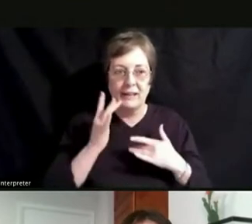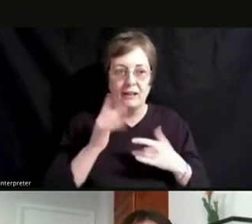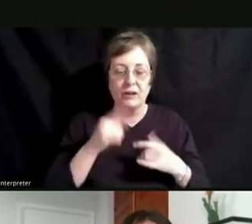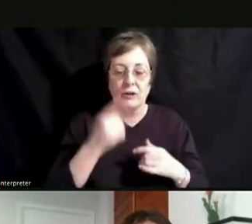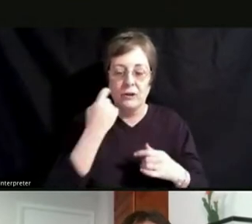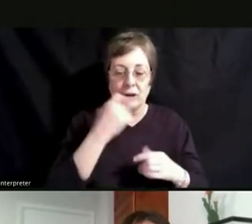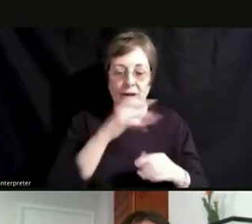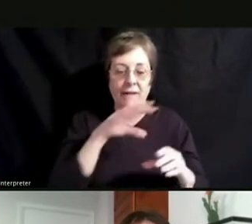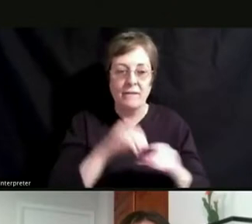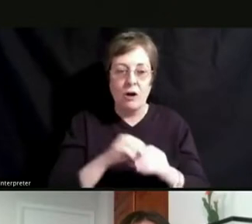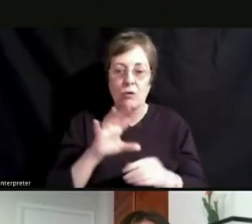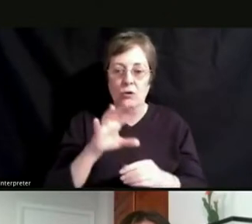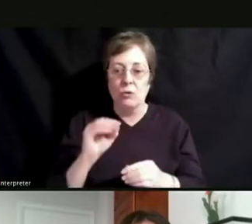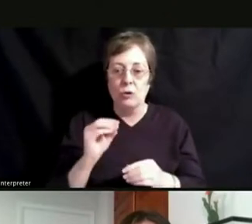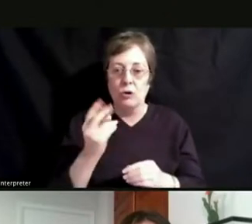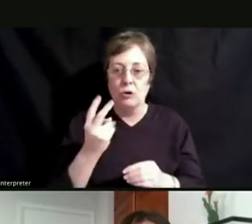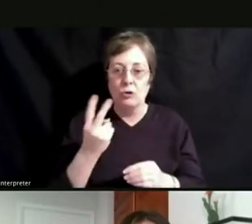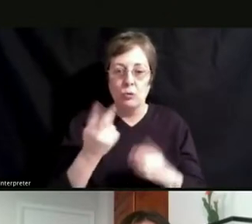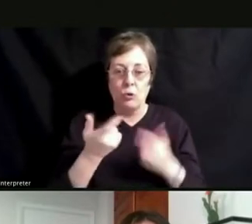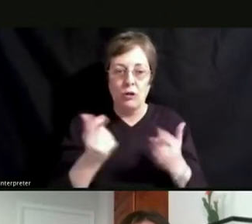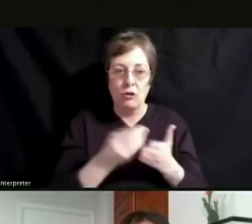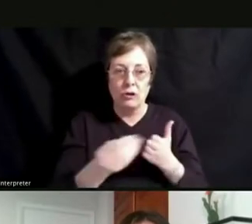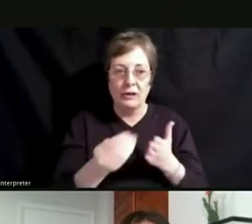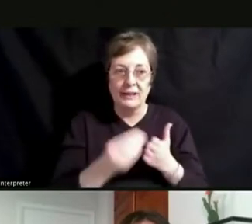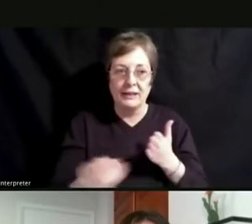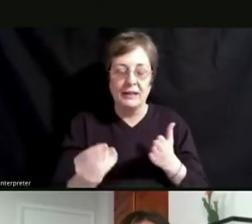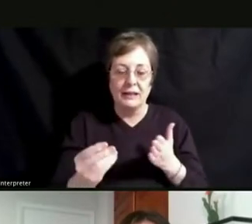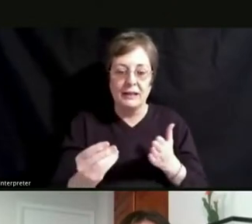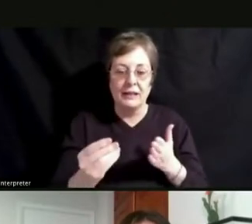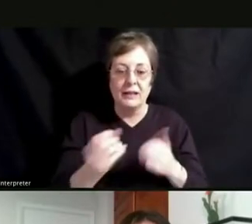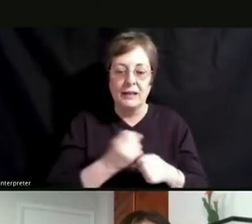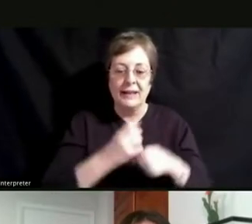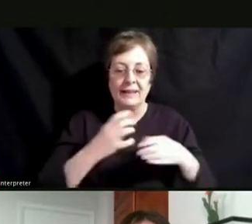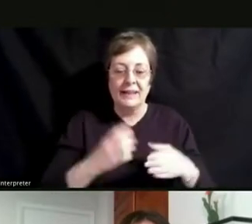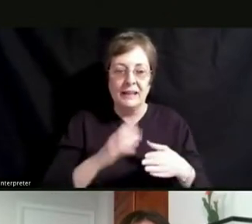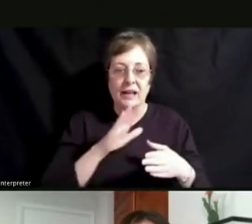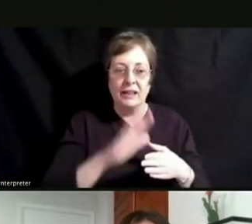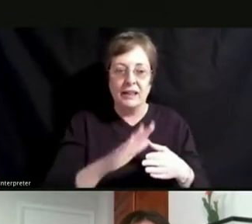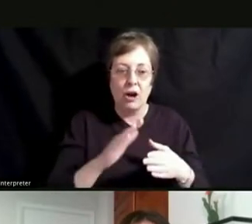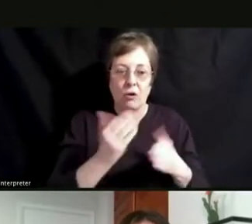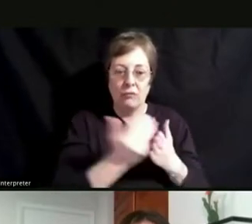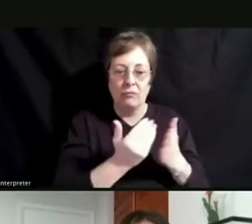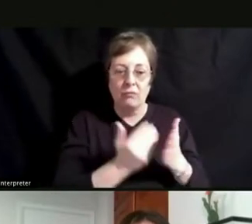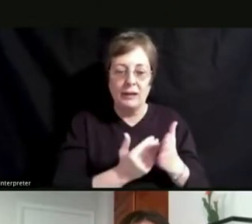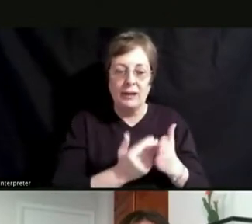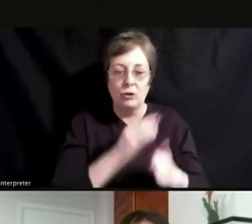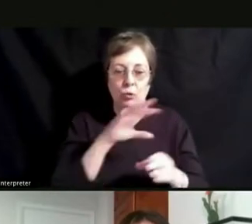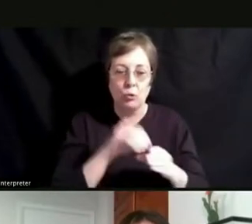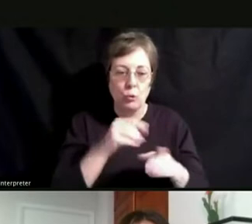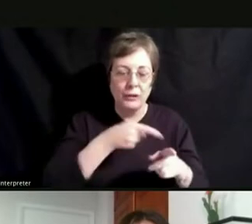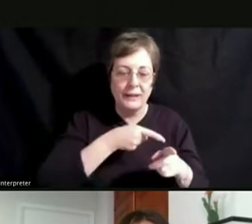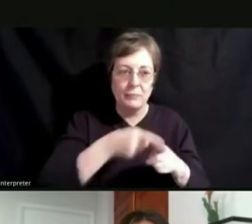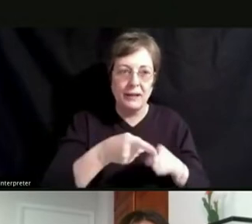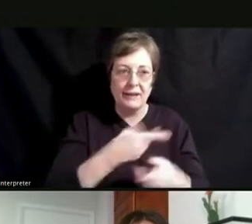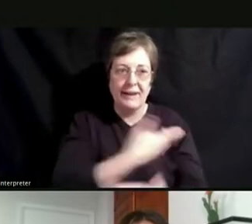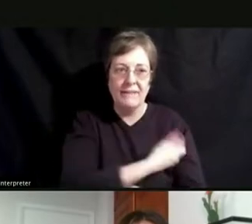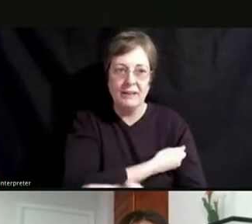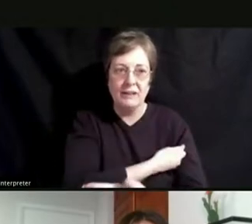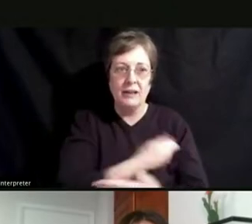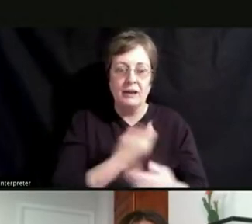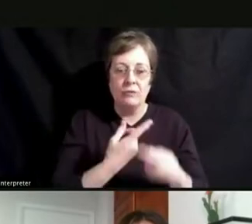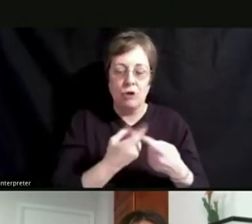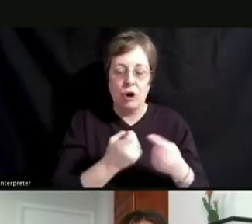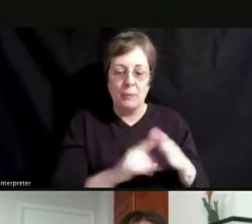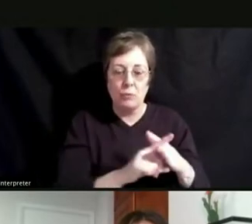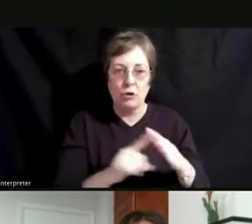two largest acquisitions, which expanded the product portfolio to include specialty vaccines for emerging infectious diseases